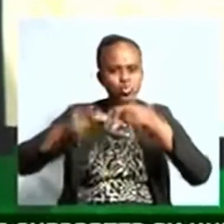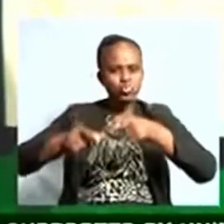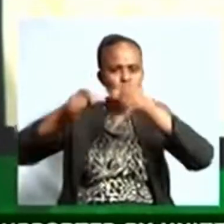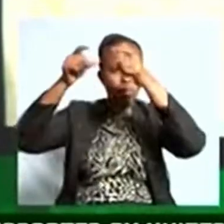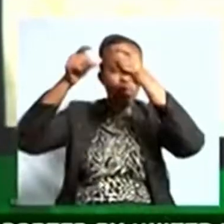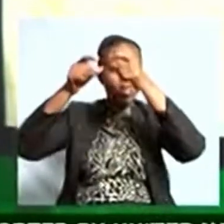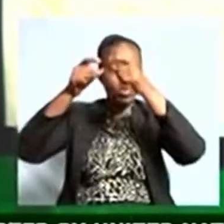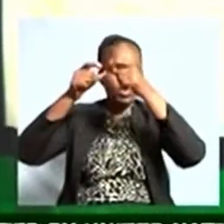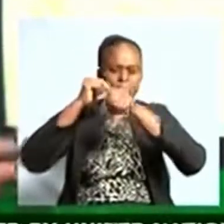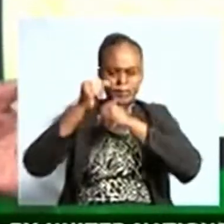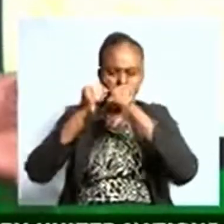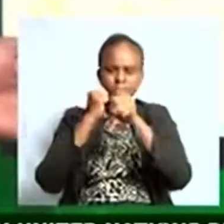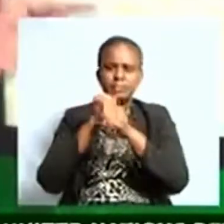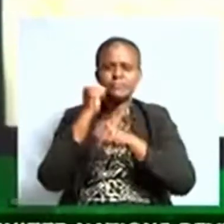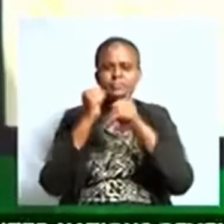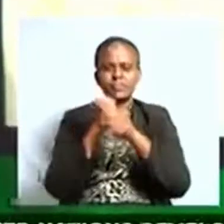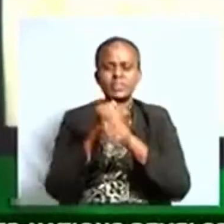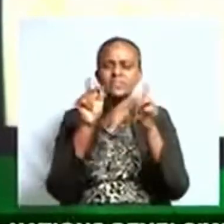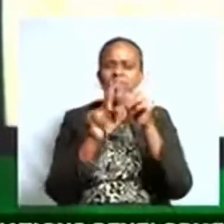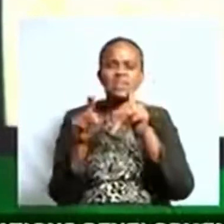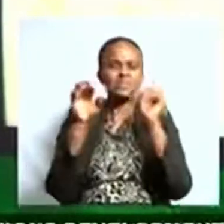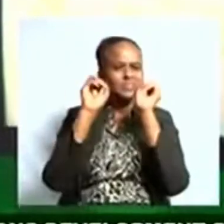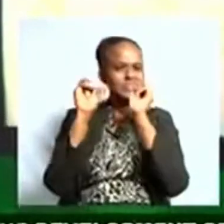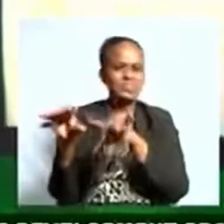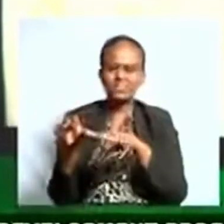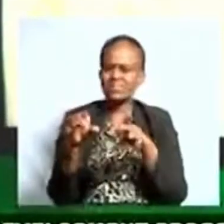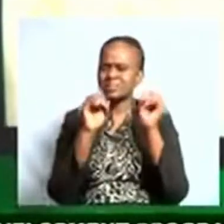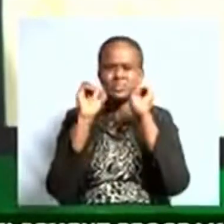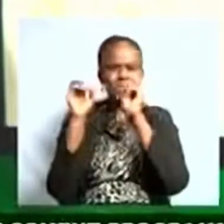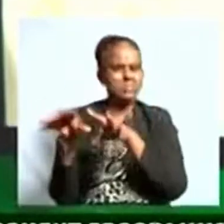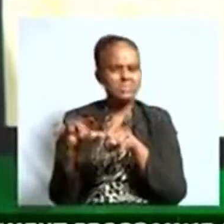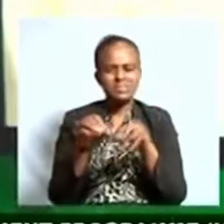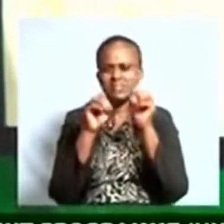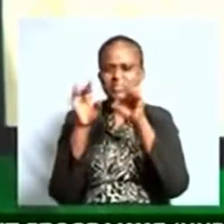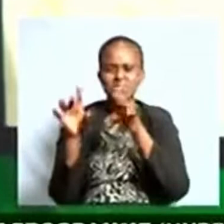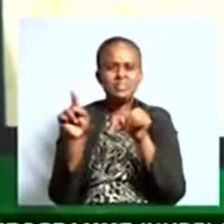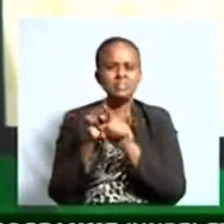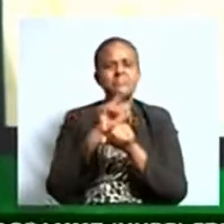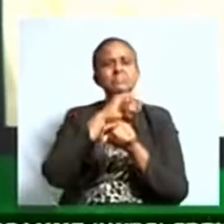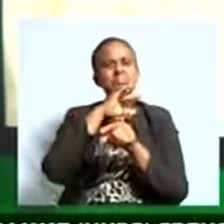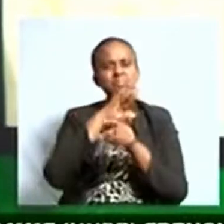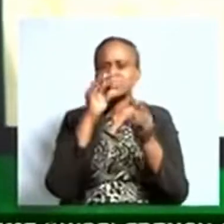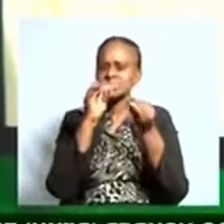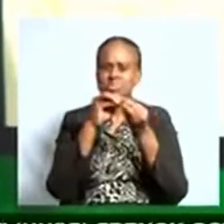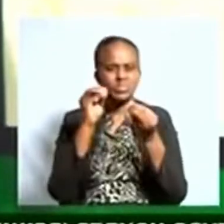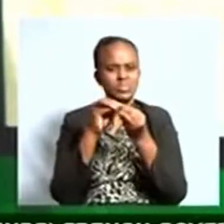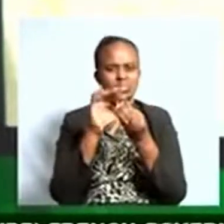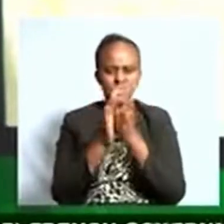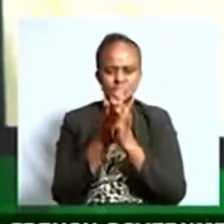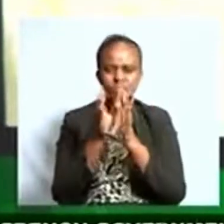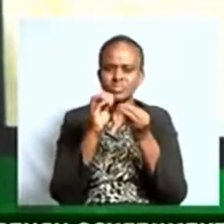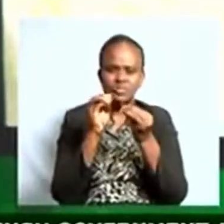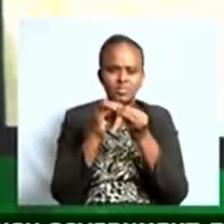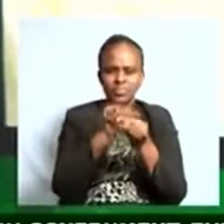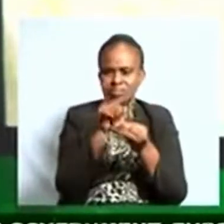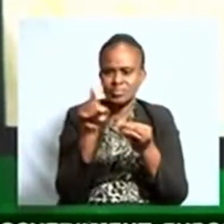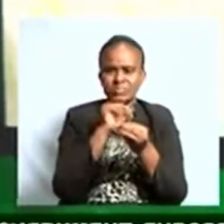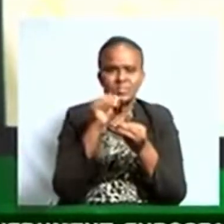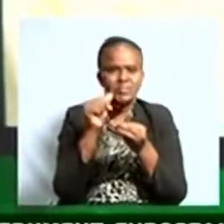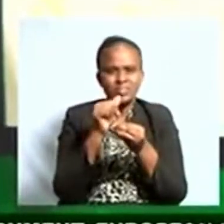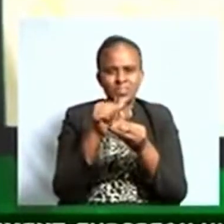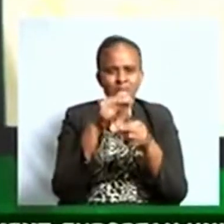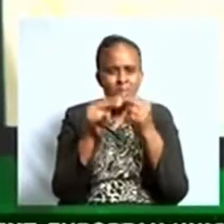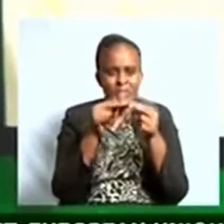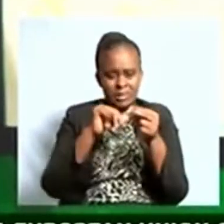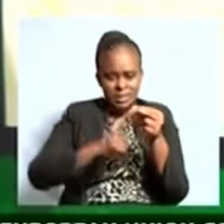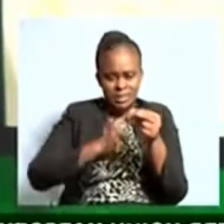Because over the years, people are just dumping, and, garbage was accumulating. This is not an exaggeration. We